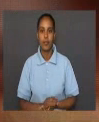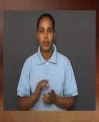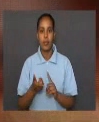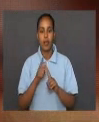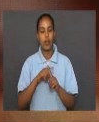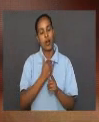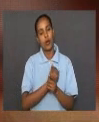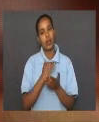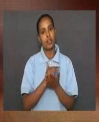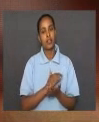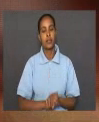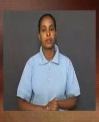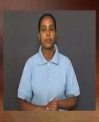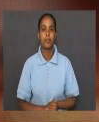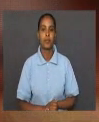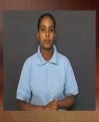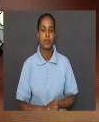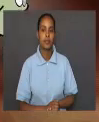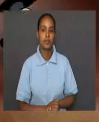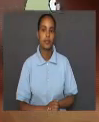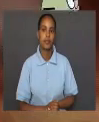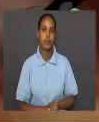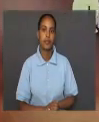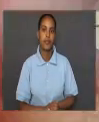Let's get back to our lesson.